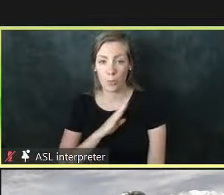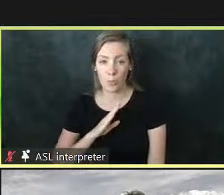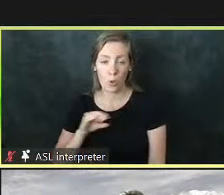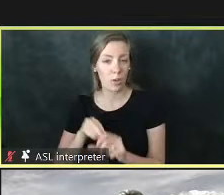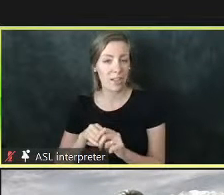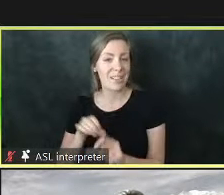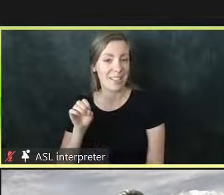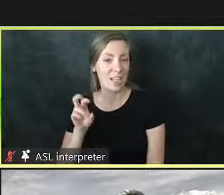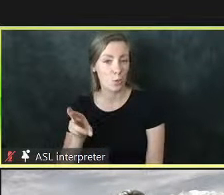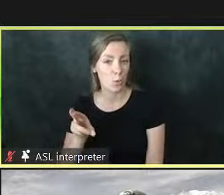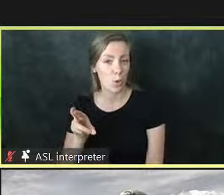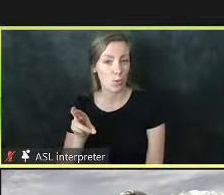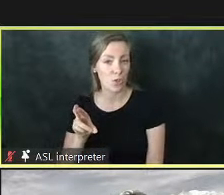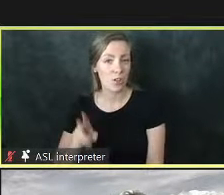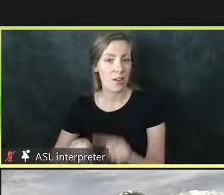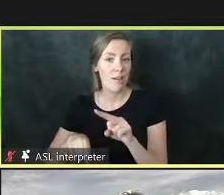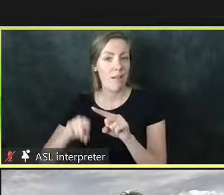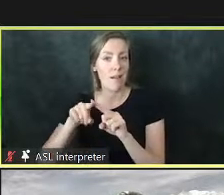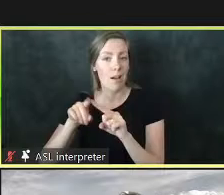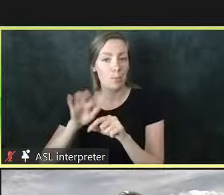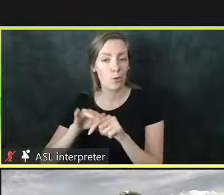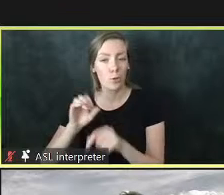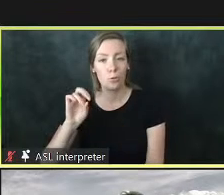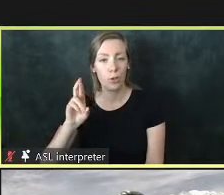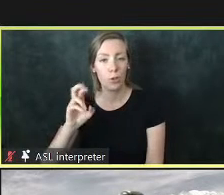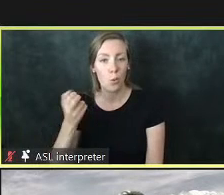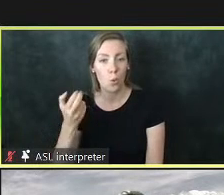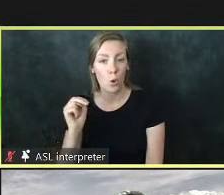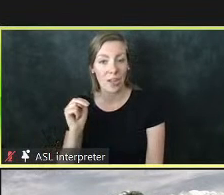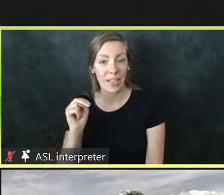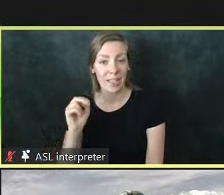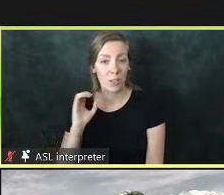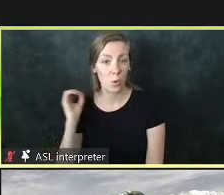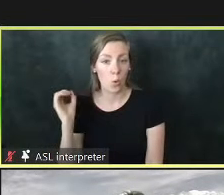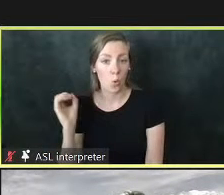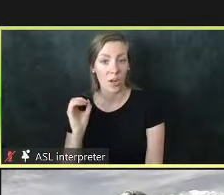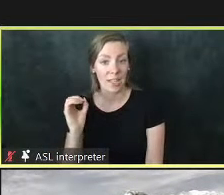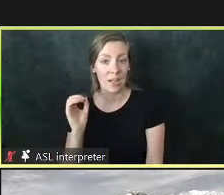el comité de territory all agua. the way up to the Oregon border and east to